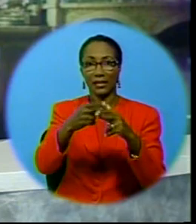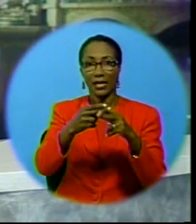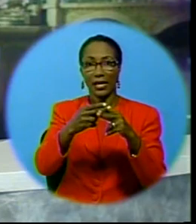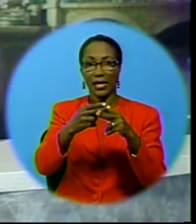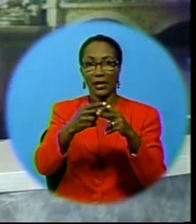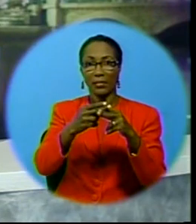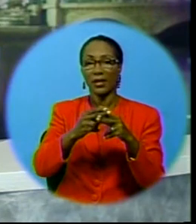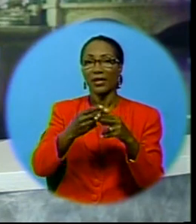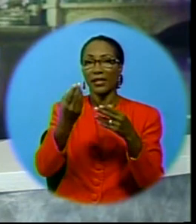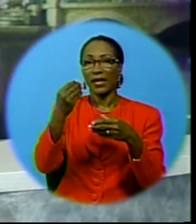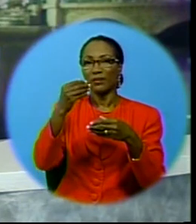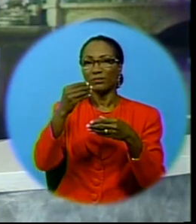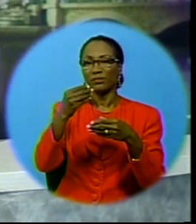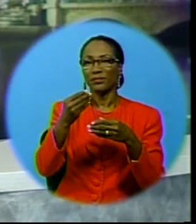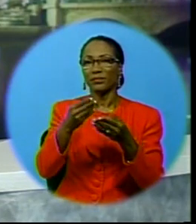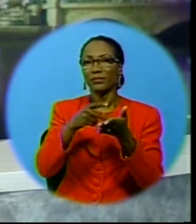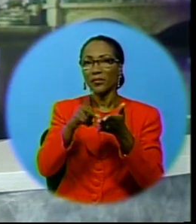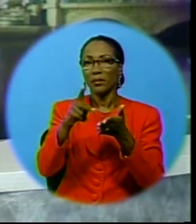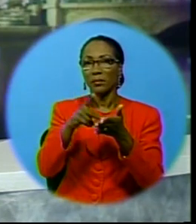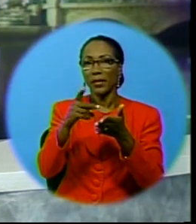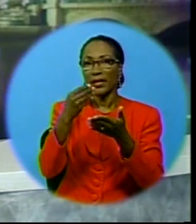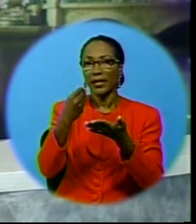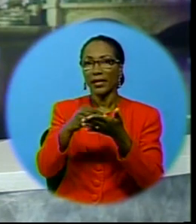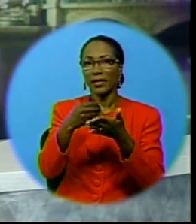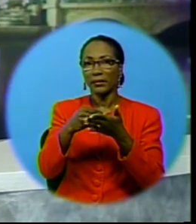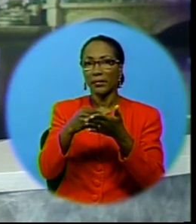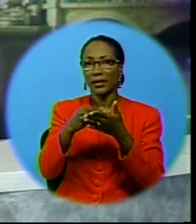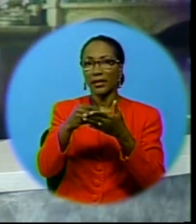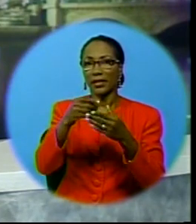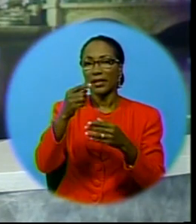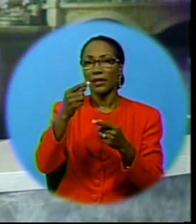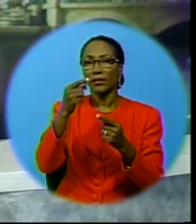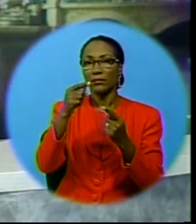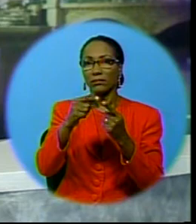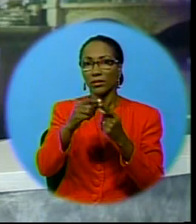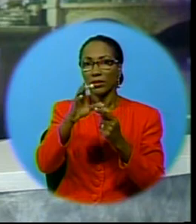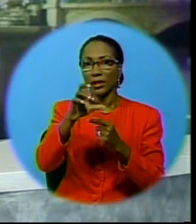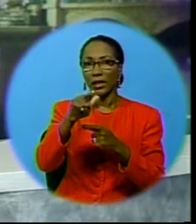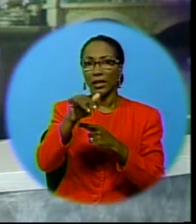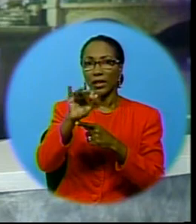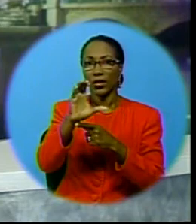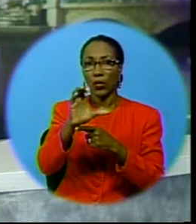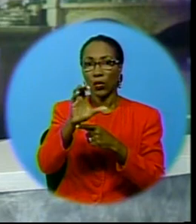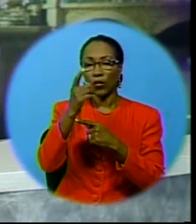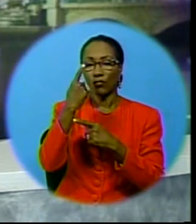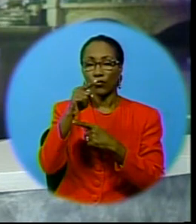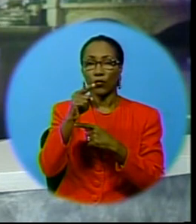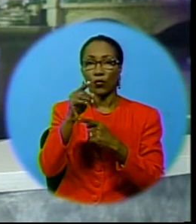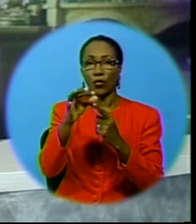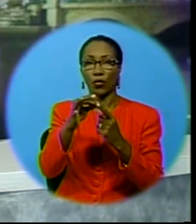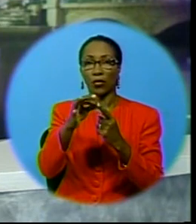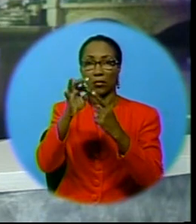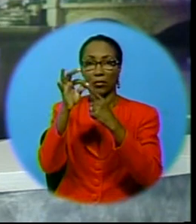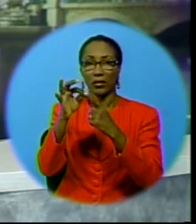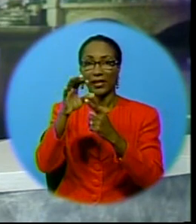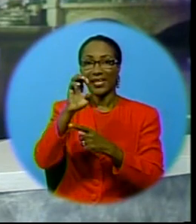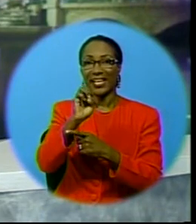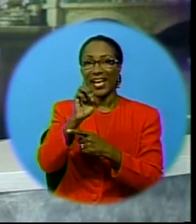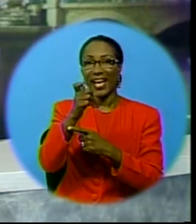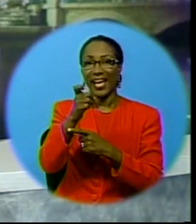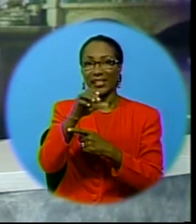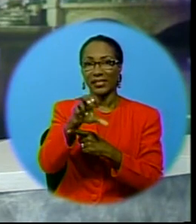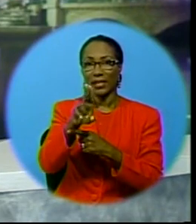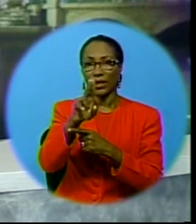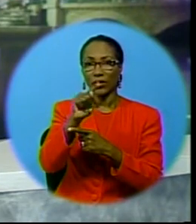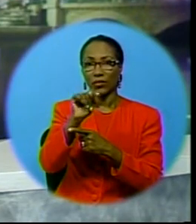in a special non-traditional CLICO policy with expectations of attractive returns. It's called the Executive Flexible